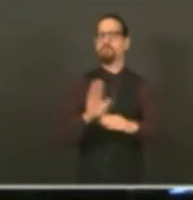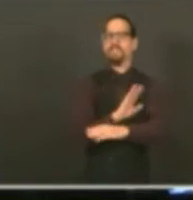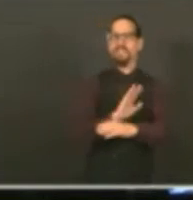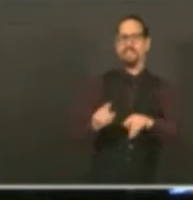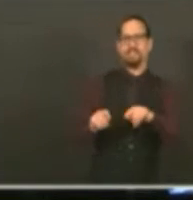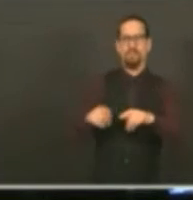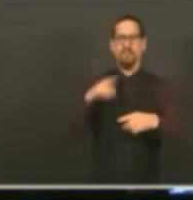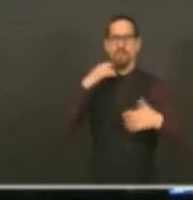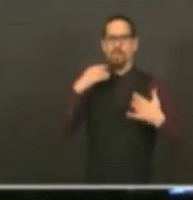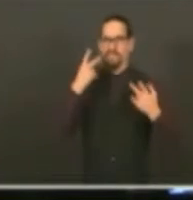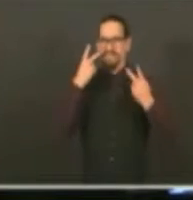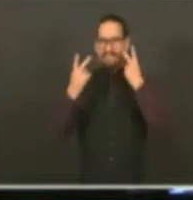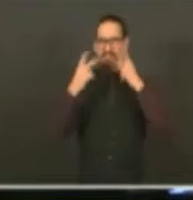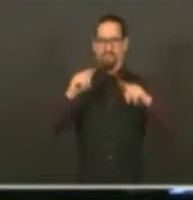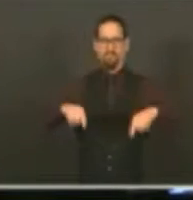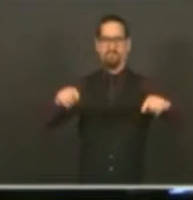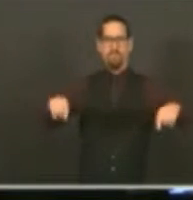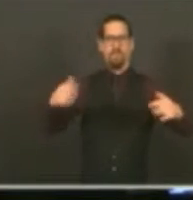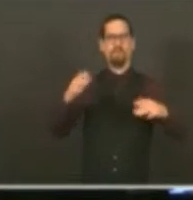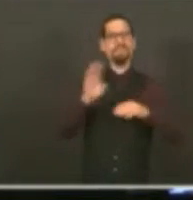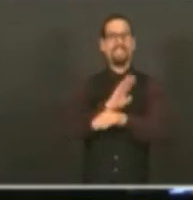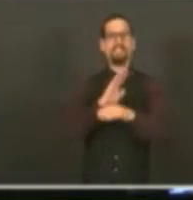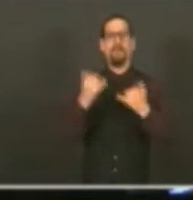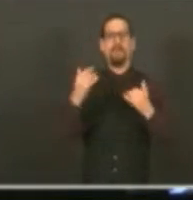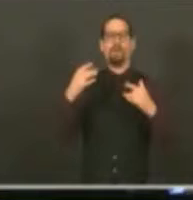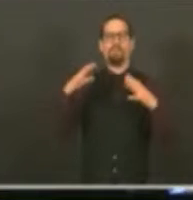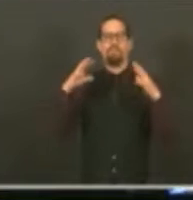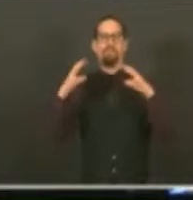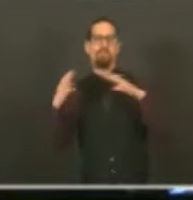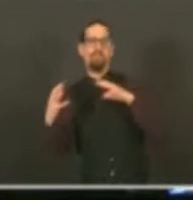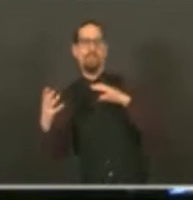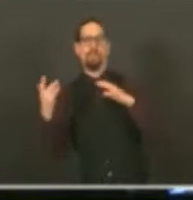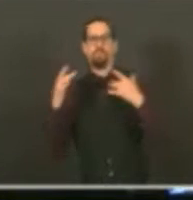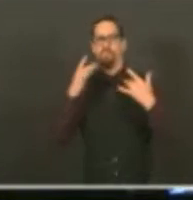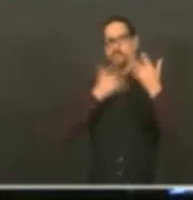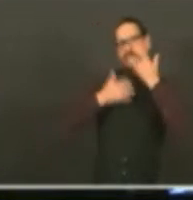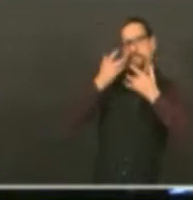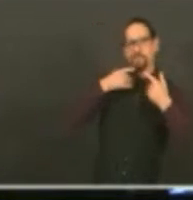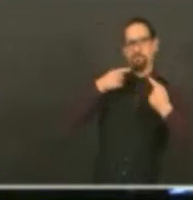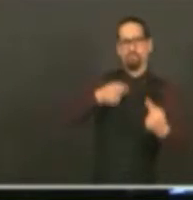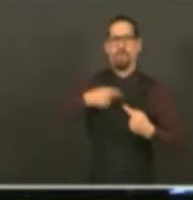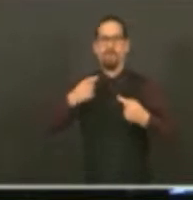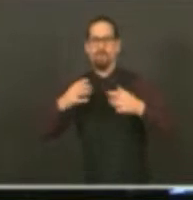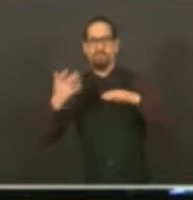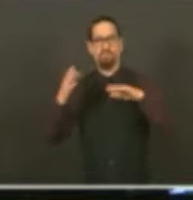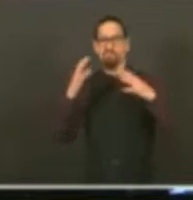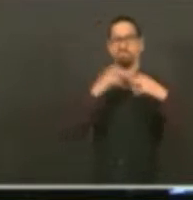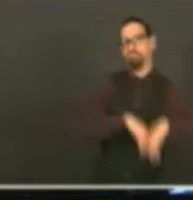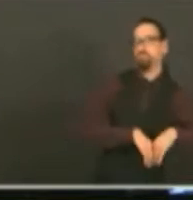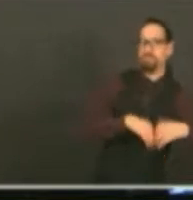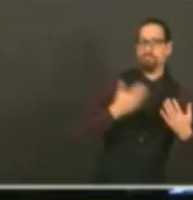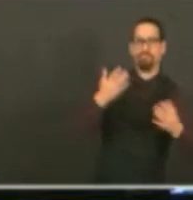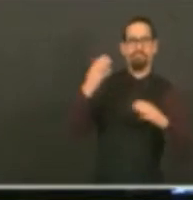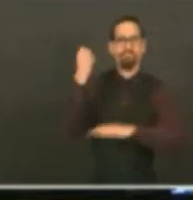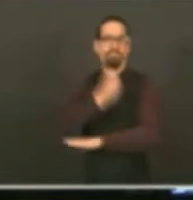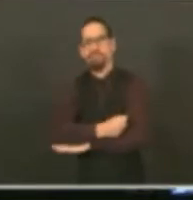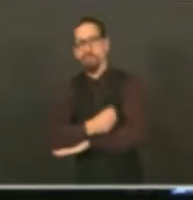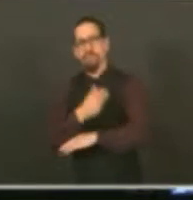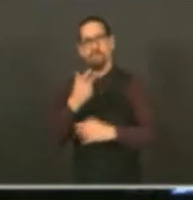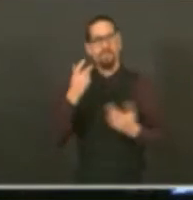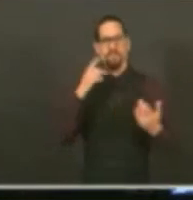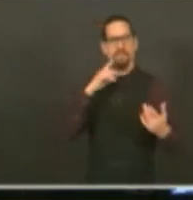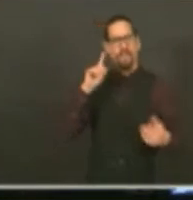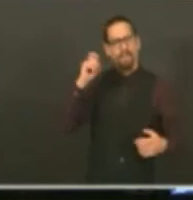us for admittedly exogenous reasons, there was at least the expectation that there would be some type of financial responsibility. Instead, the state